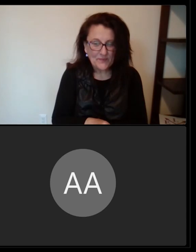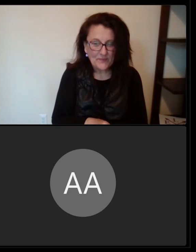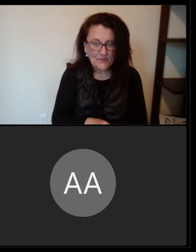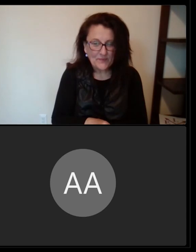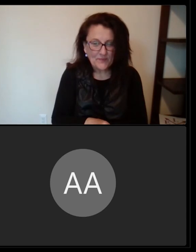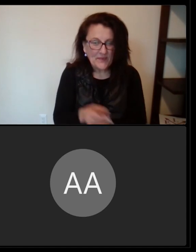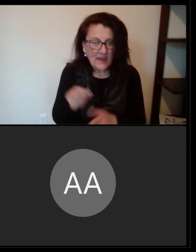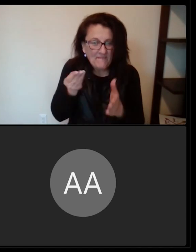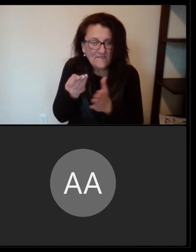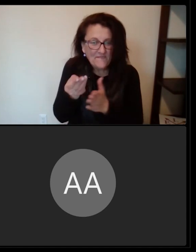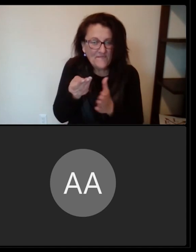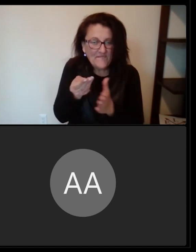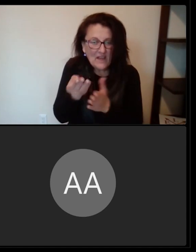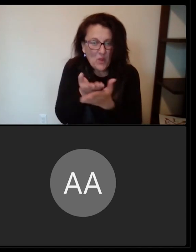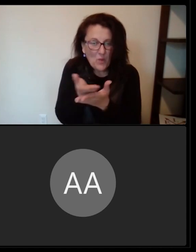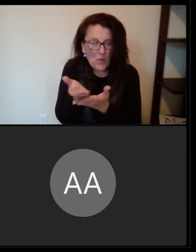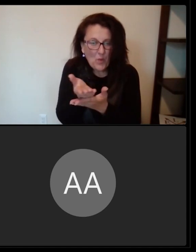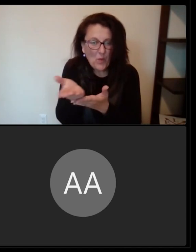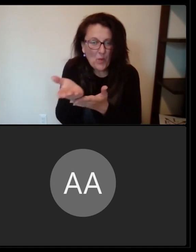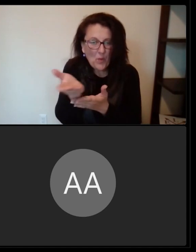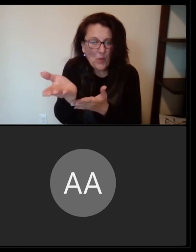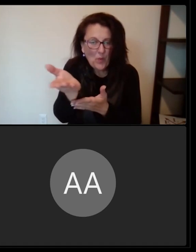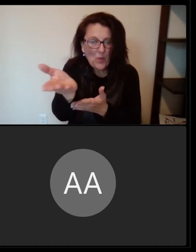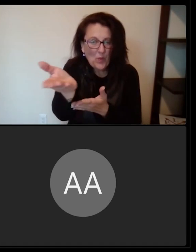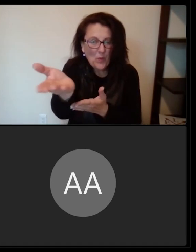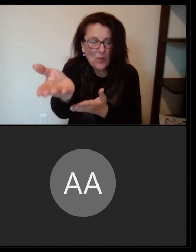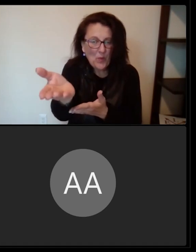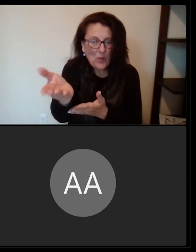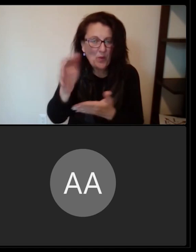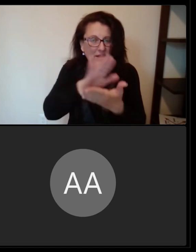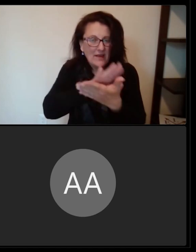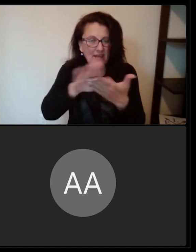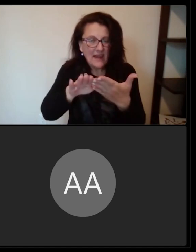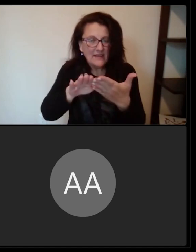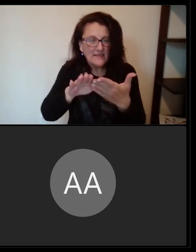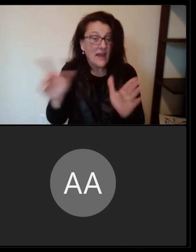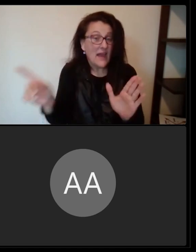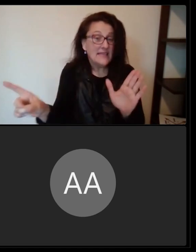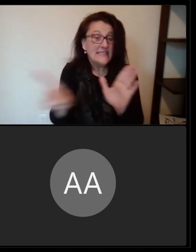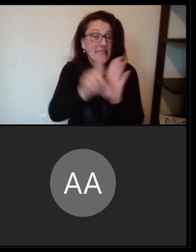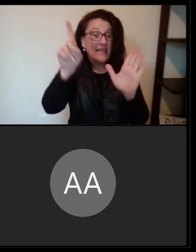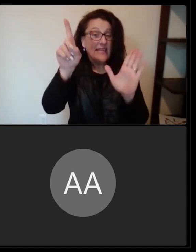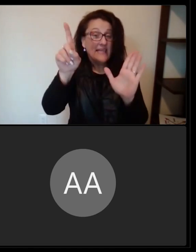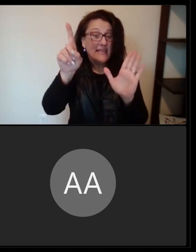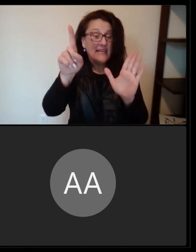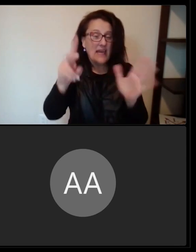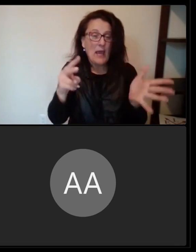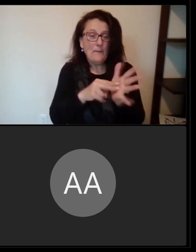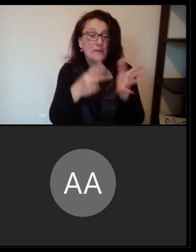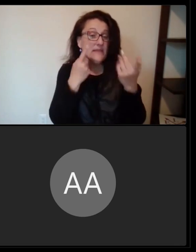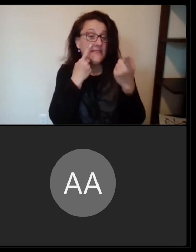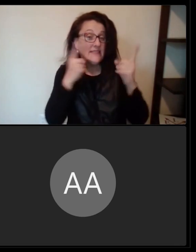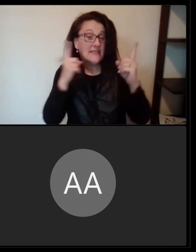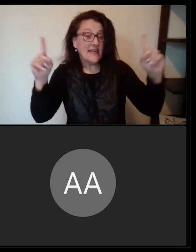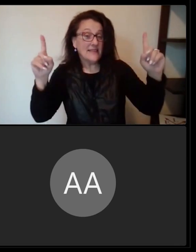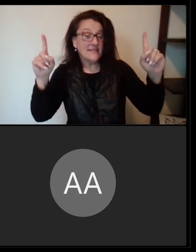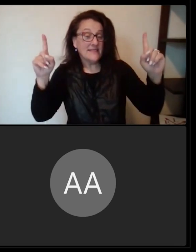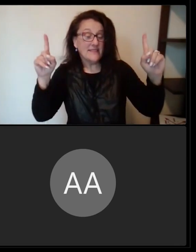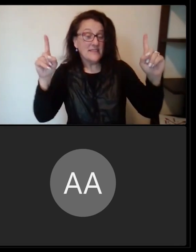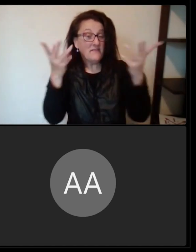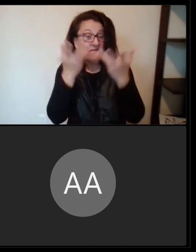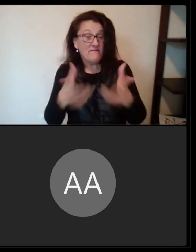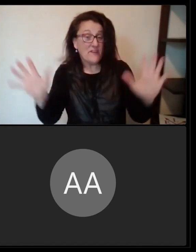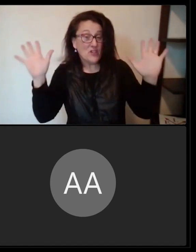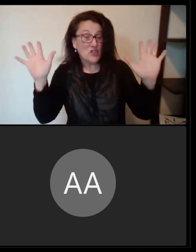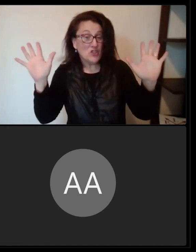It feeds through the machine a little bit, gives you a nice ding to let you know that your ballot has been successfully cast. You are all set